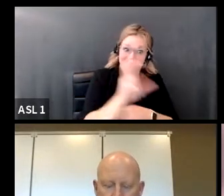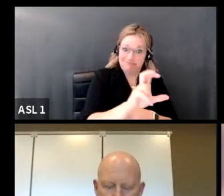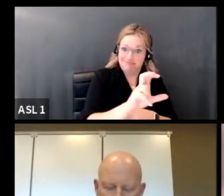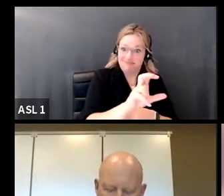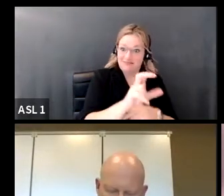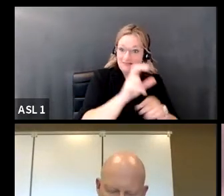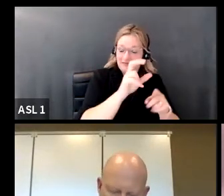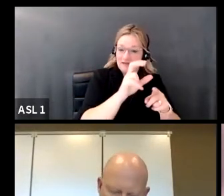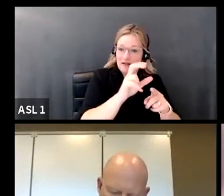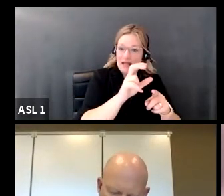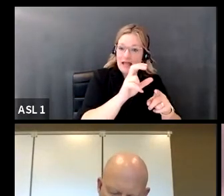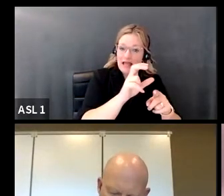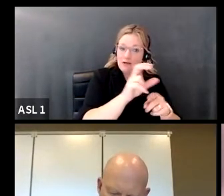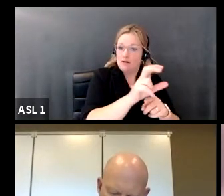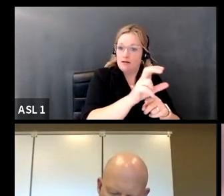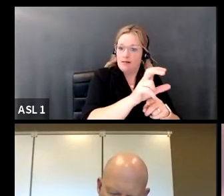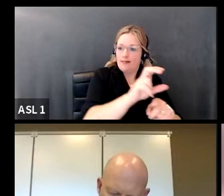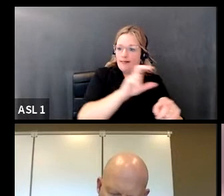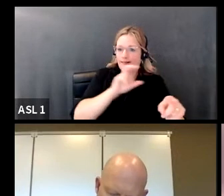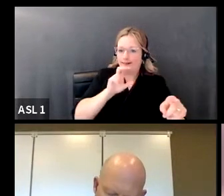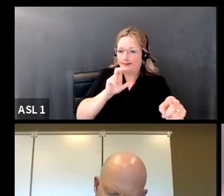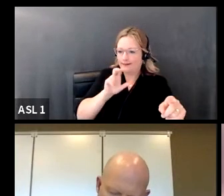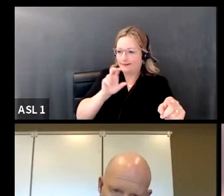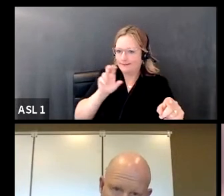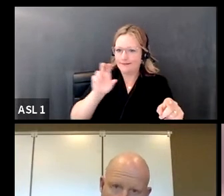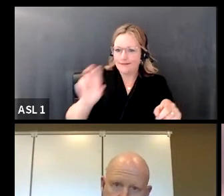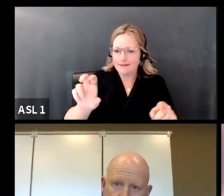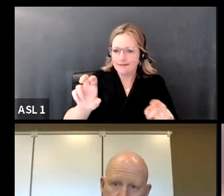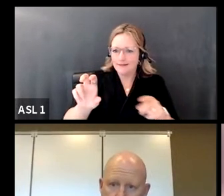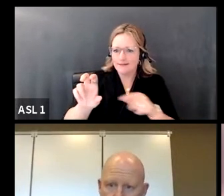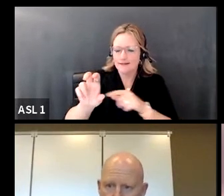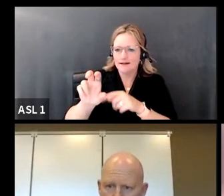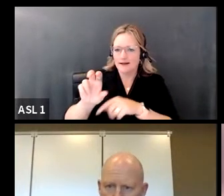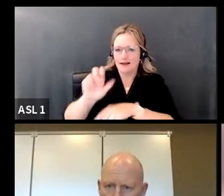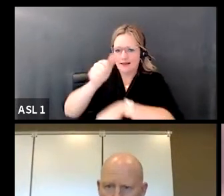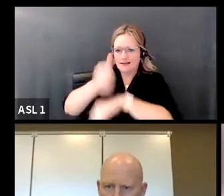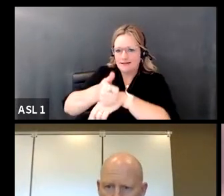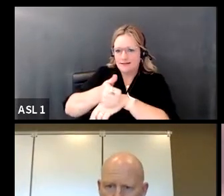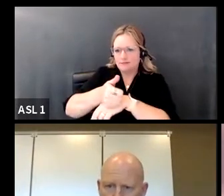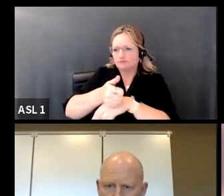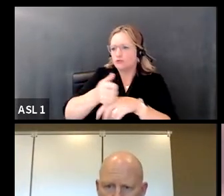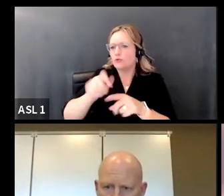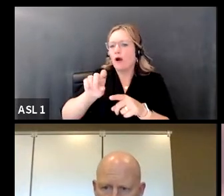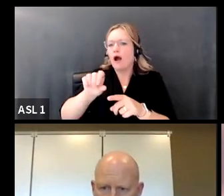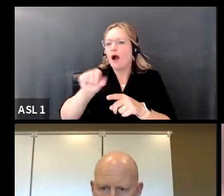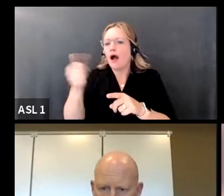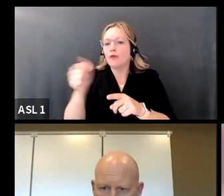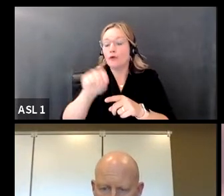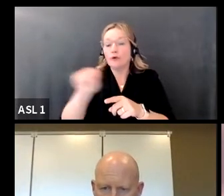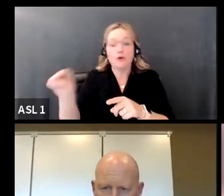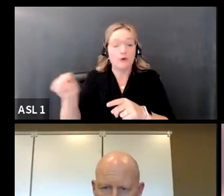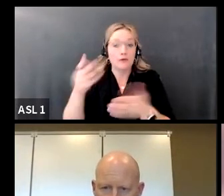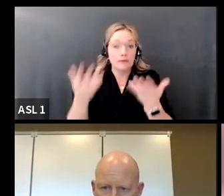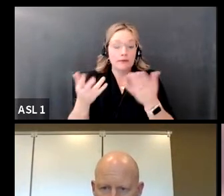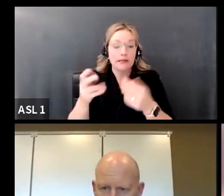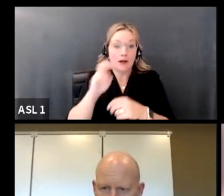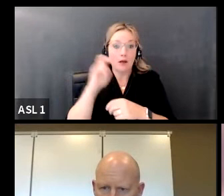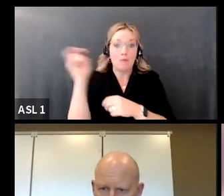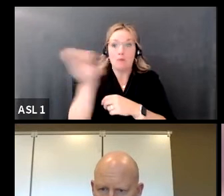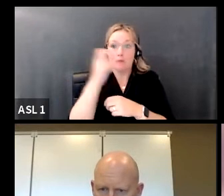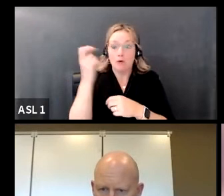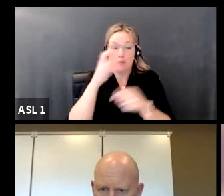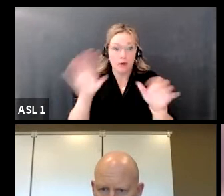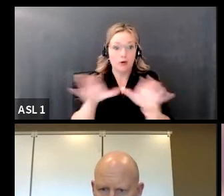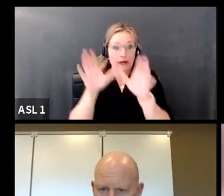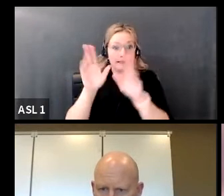to um for whatever reasons and that money can be allocated towards a mobile crisis unit